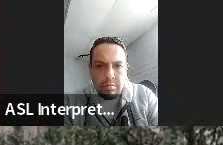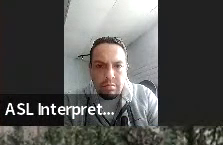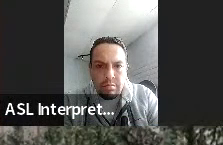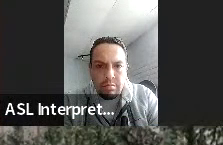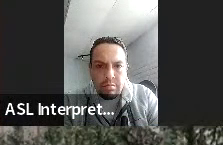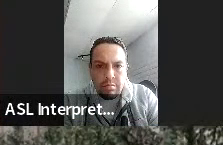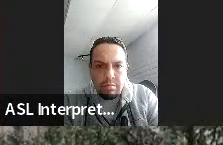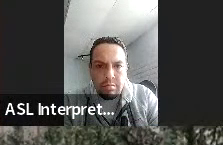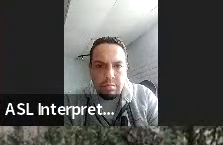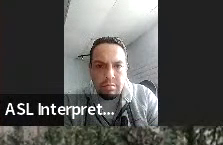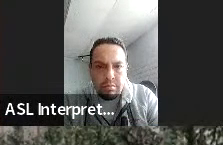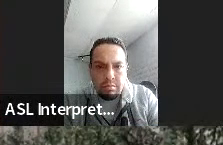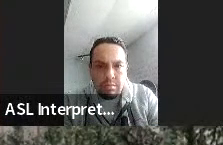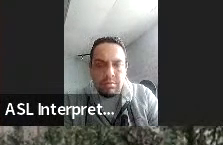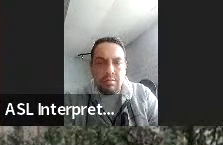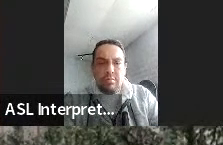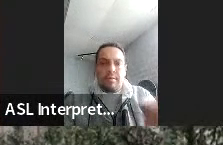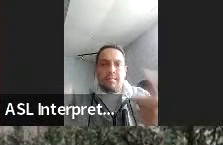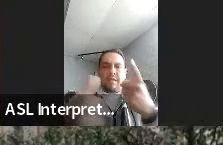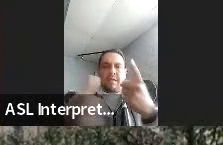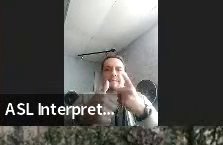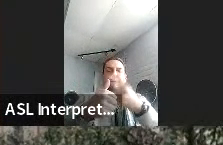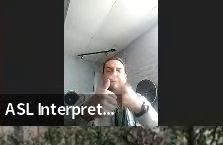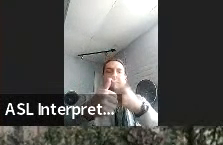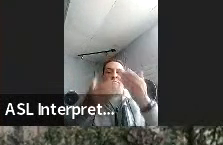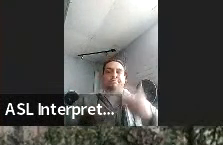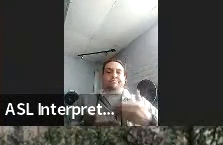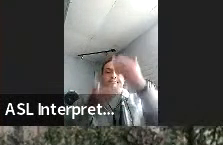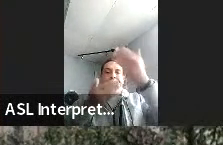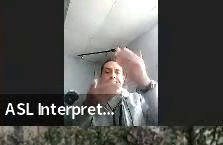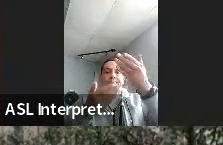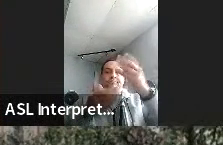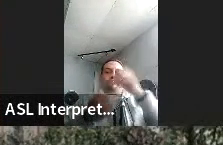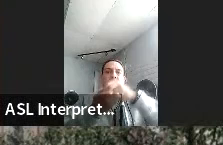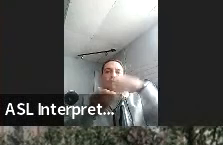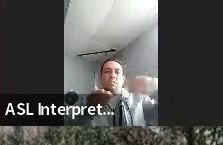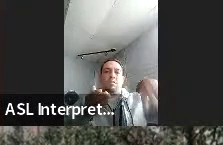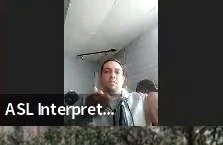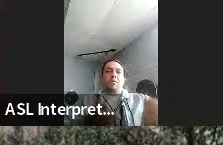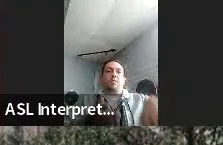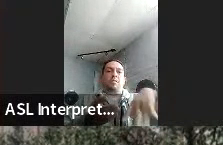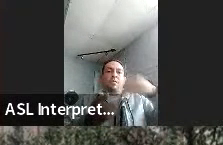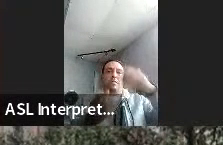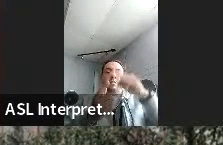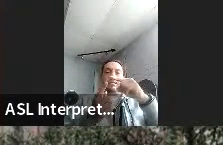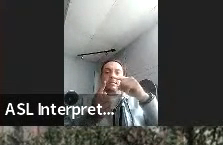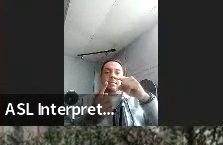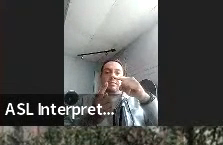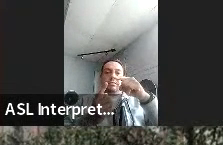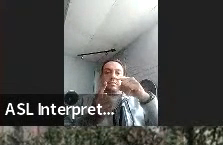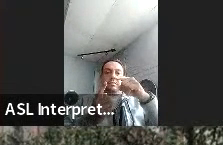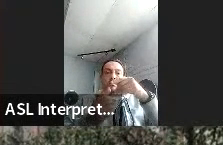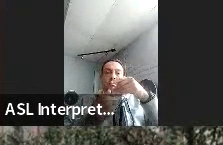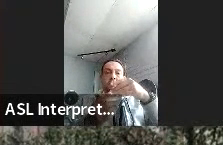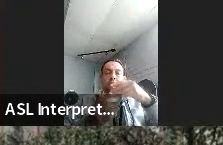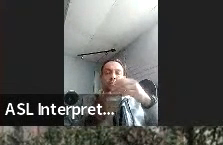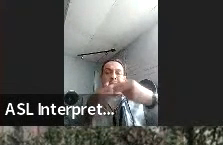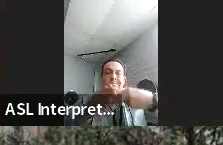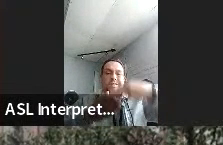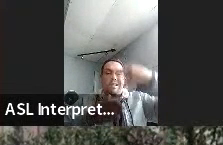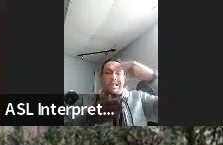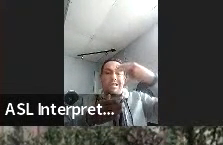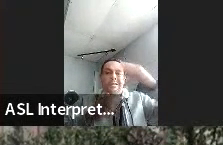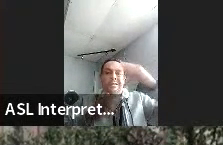Our first proposal is about removing zoning restrictions on ground floors. In some of the city's higher density commercial areas, such